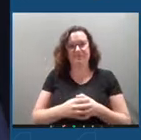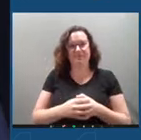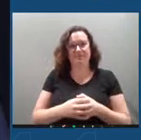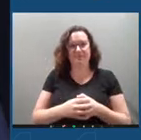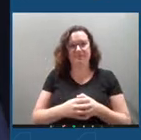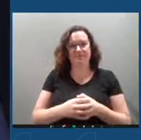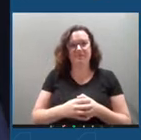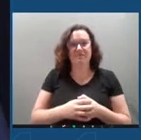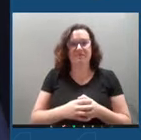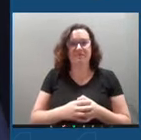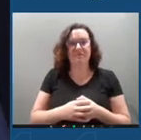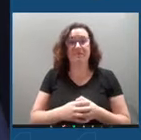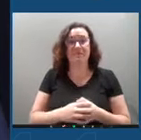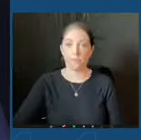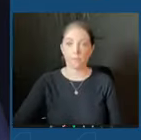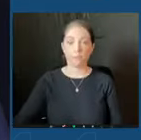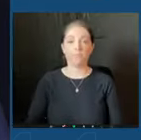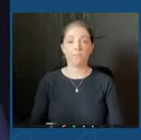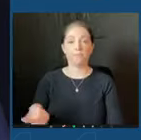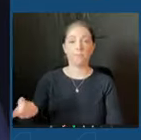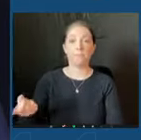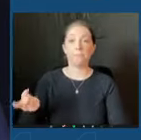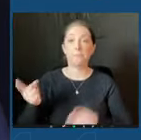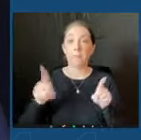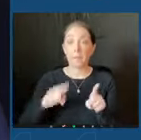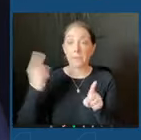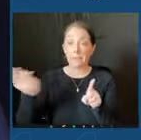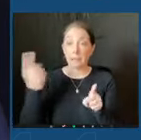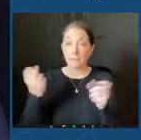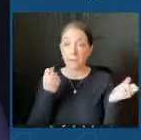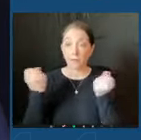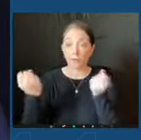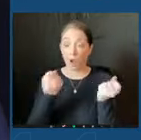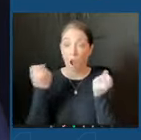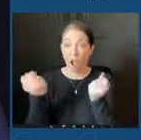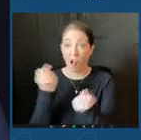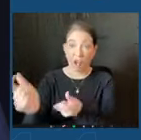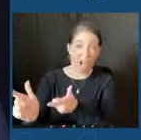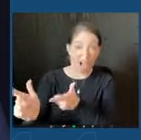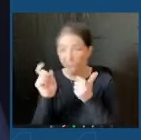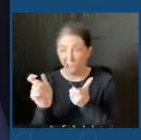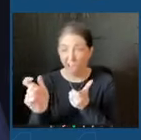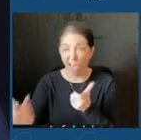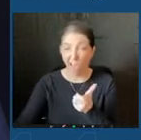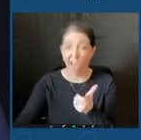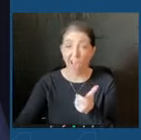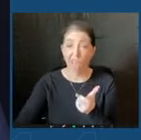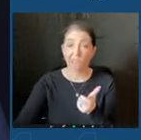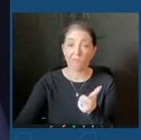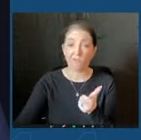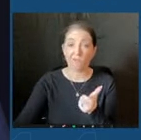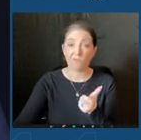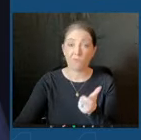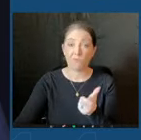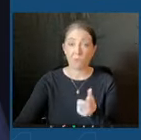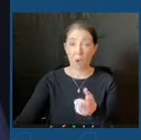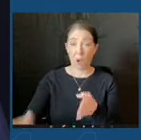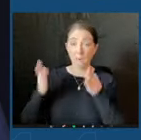When somebody is driving extremely fast, a pedestrian has no